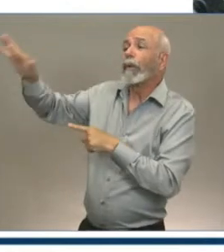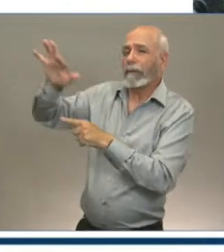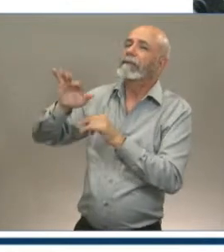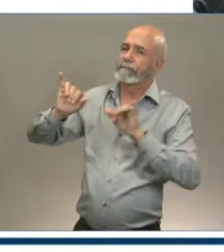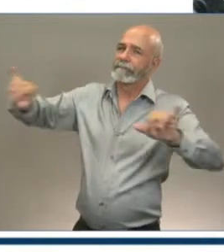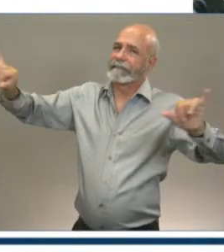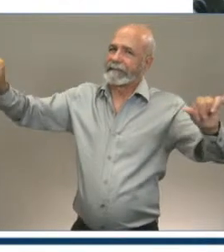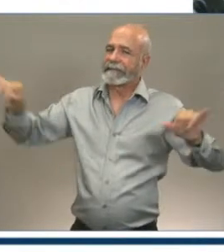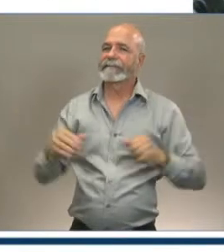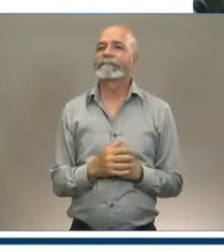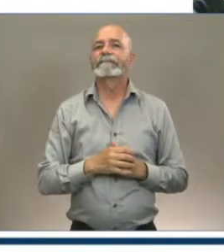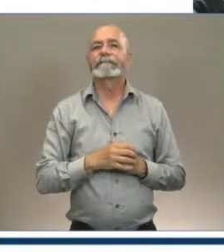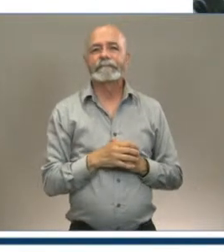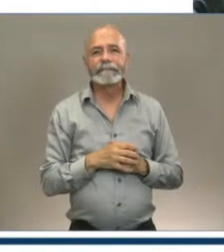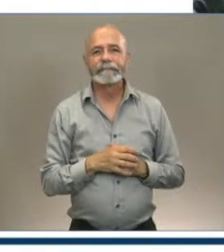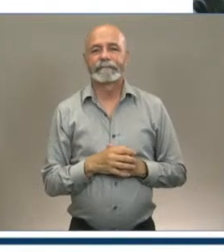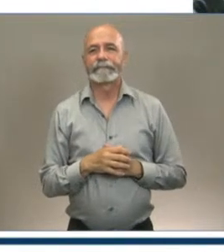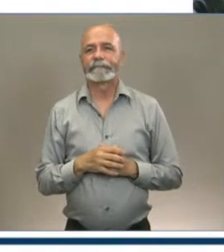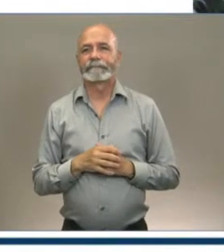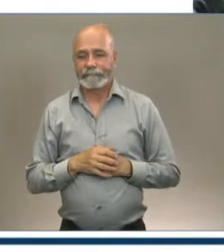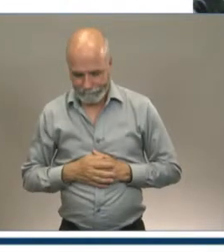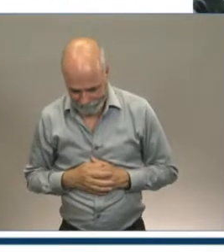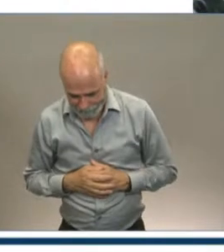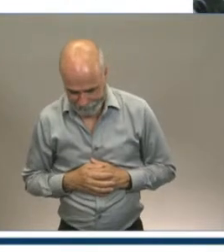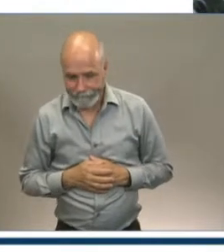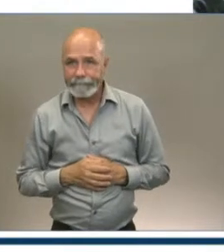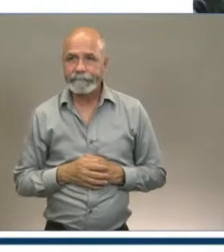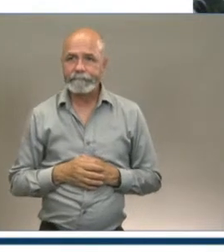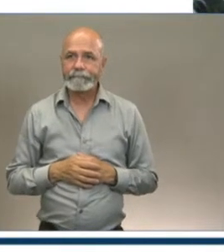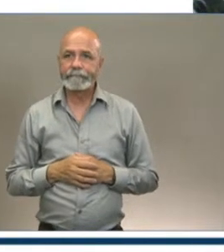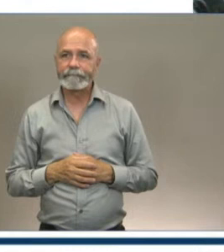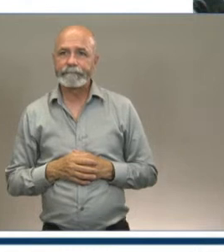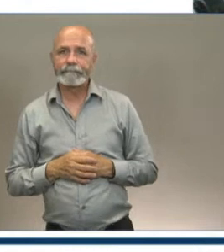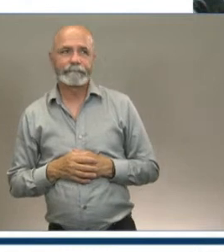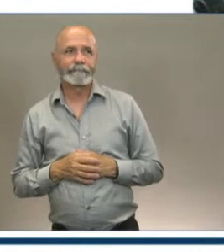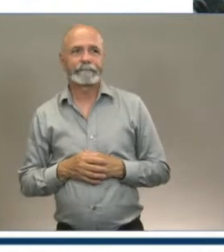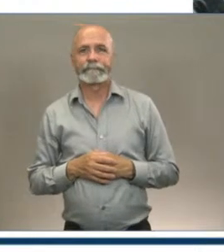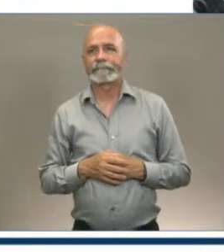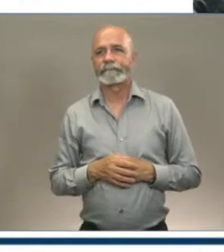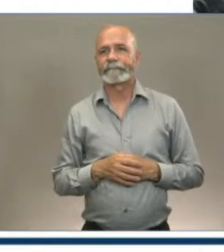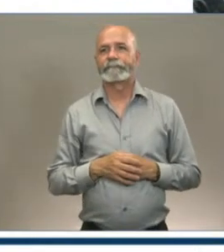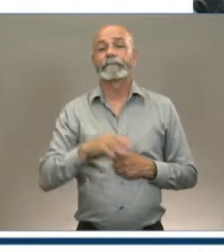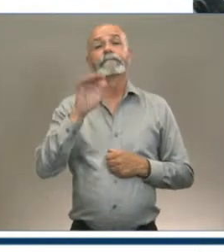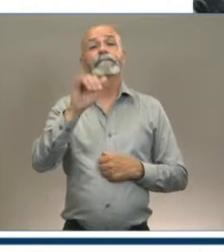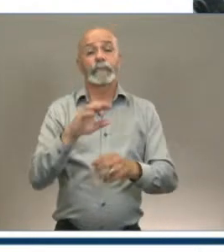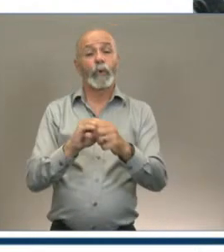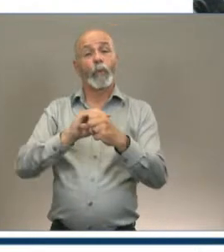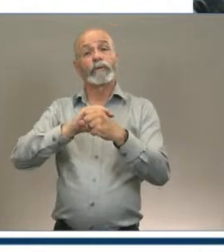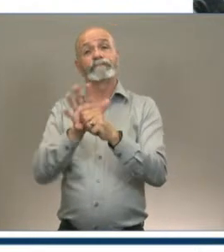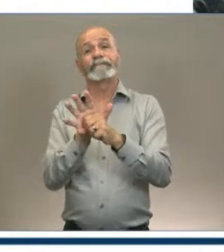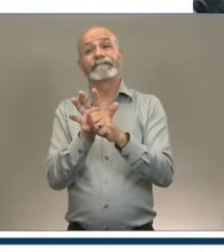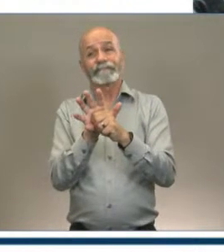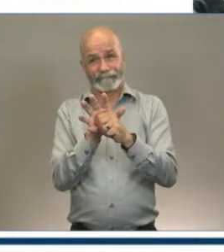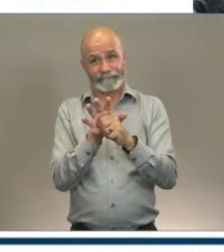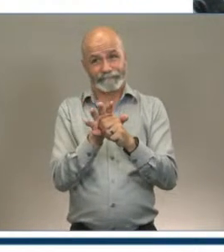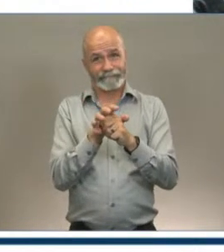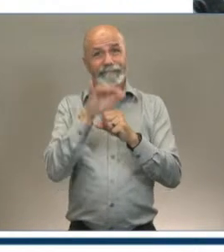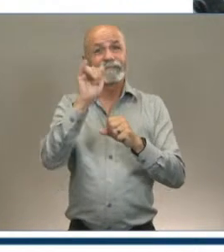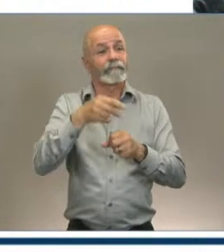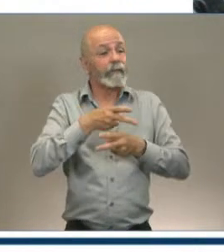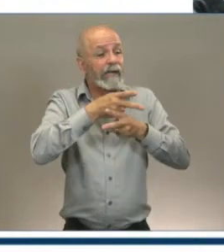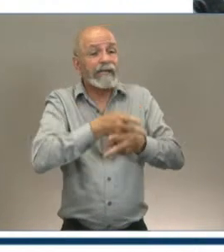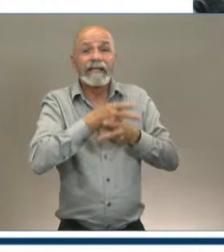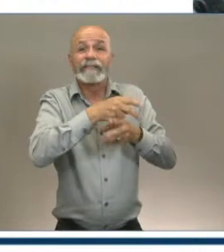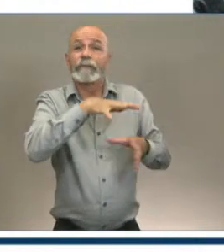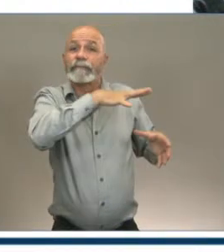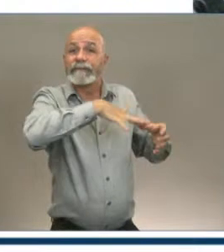I'd also like to highlight the efforts of our COVID community virtual care team. They've been contacting Nova Scotians within hours of new